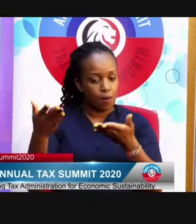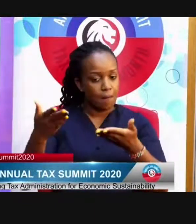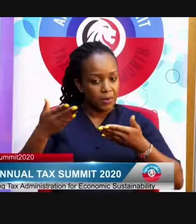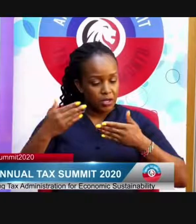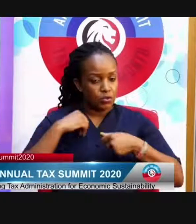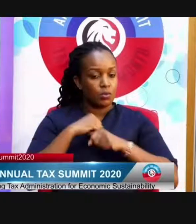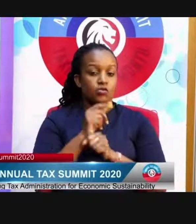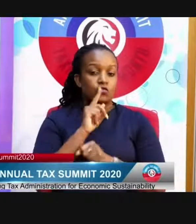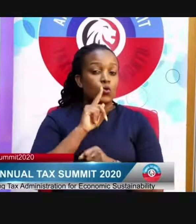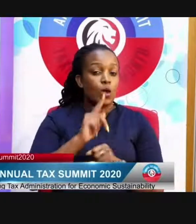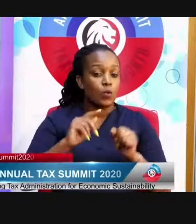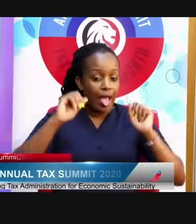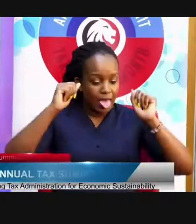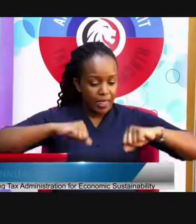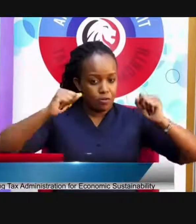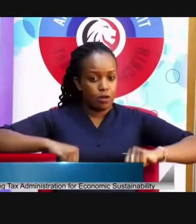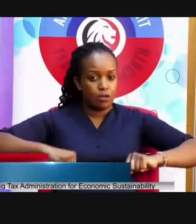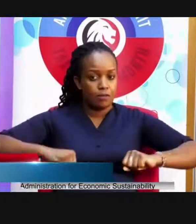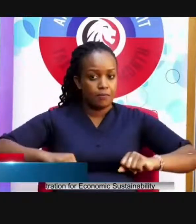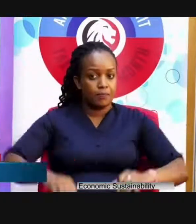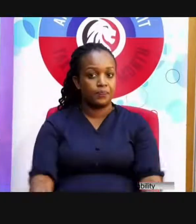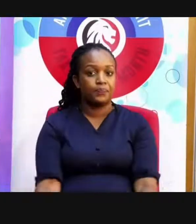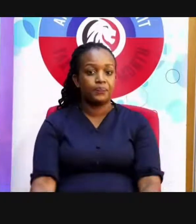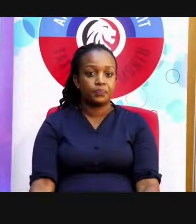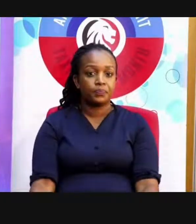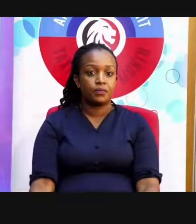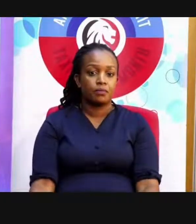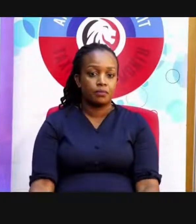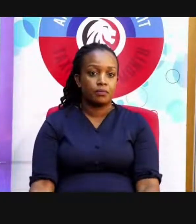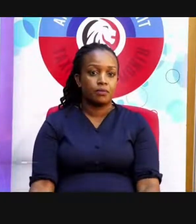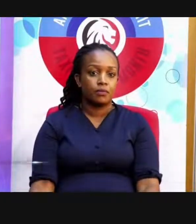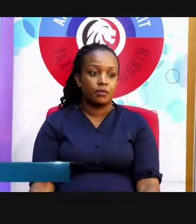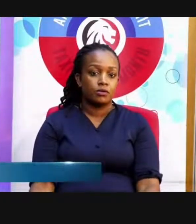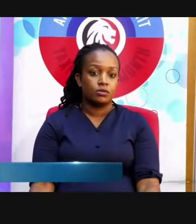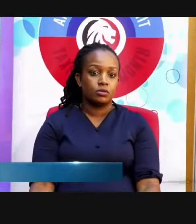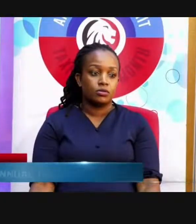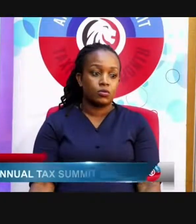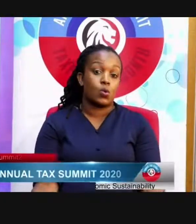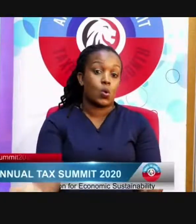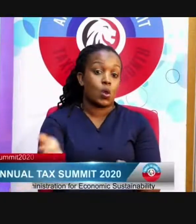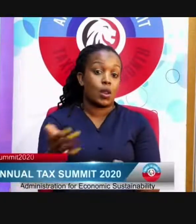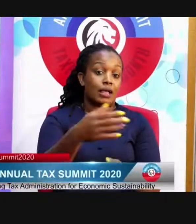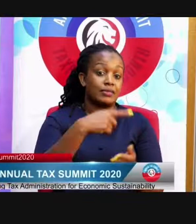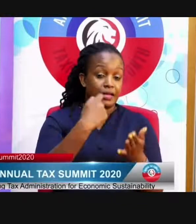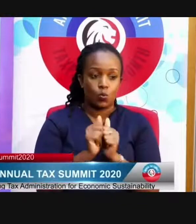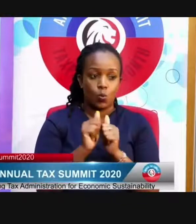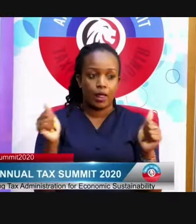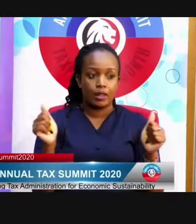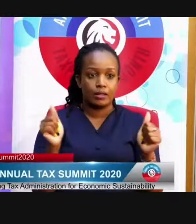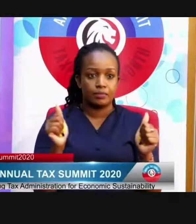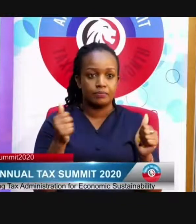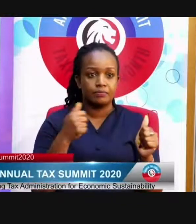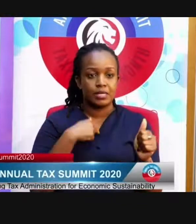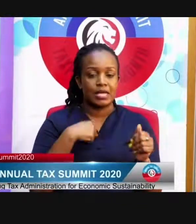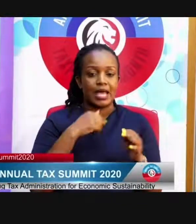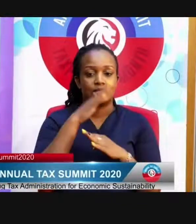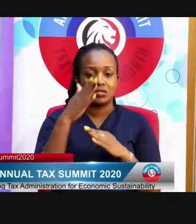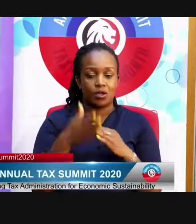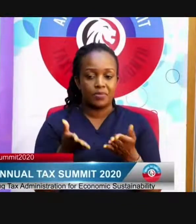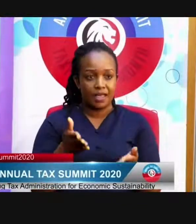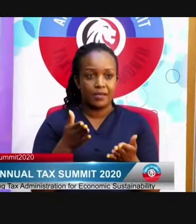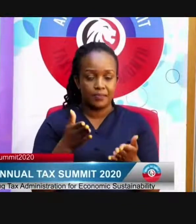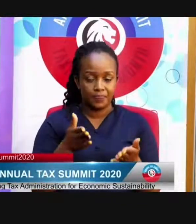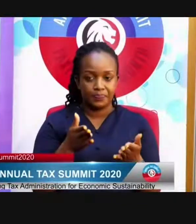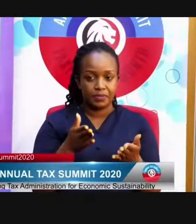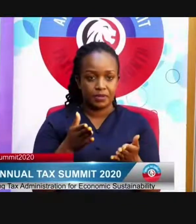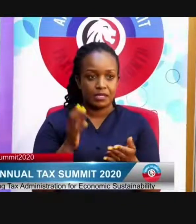to improve our tax collection even during these challenging times. Let me stop there, Chair, and thank